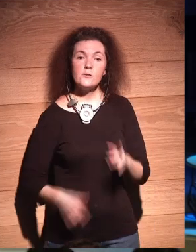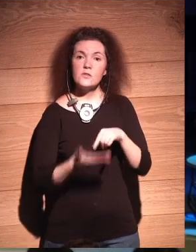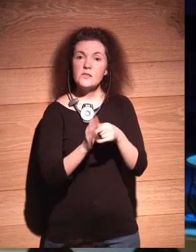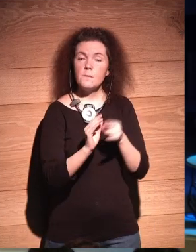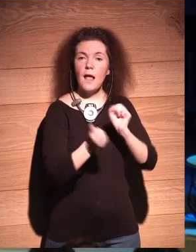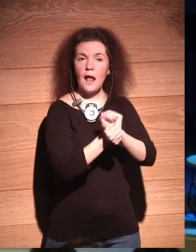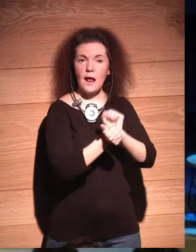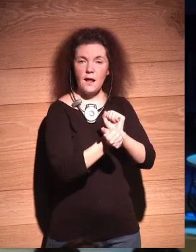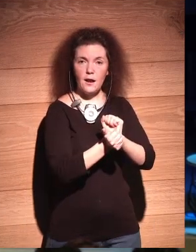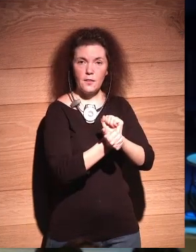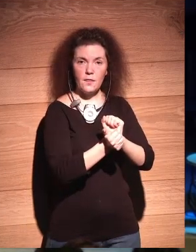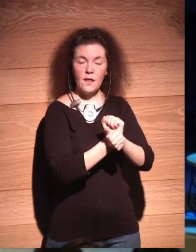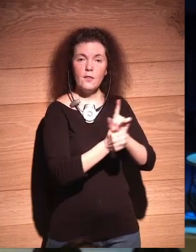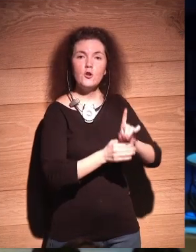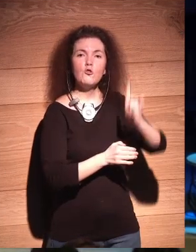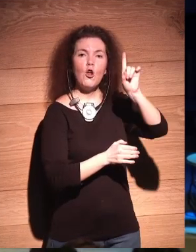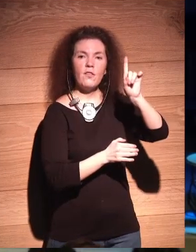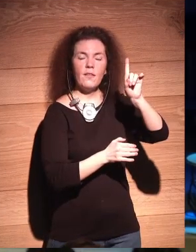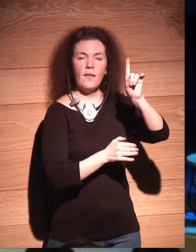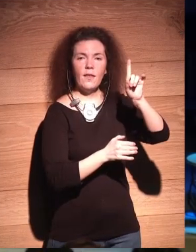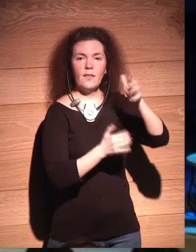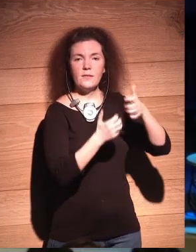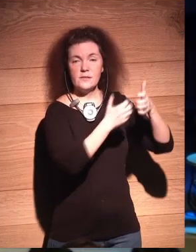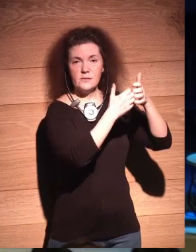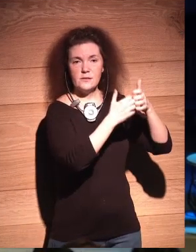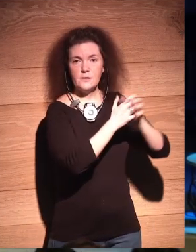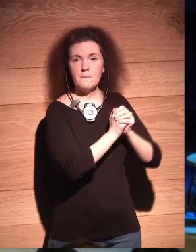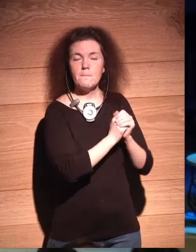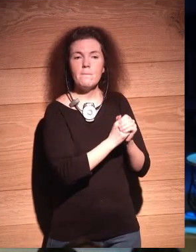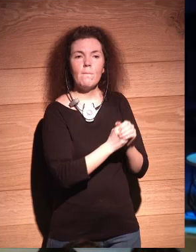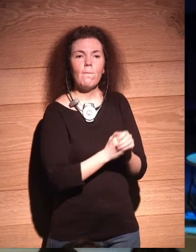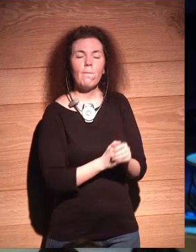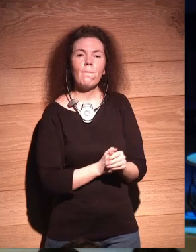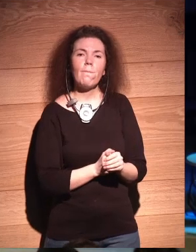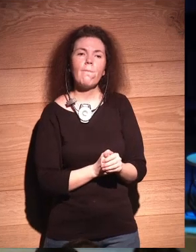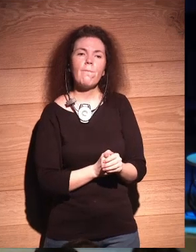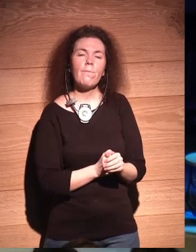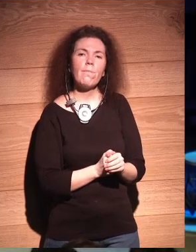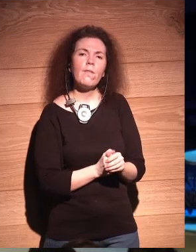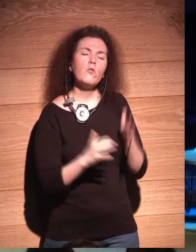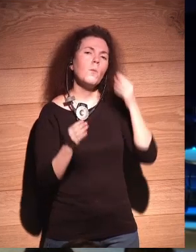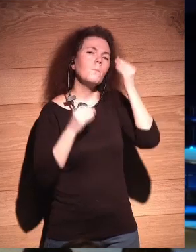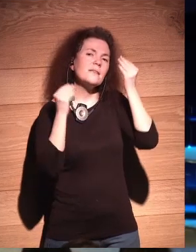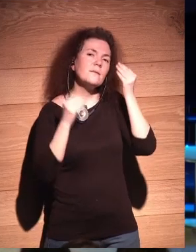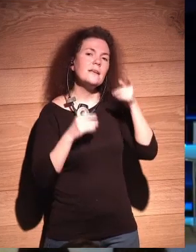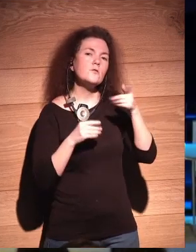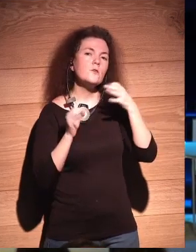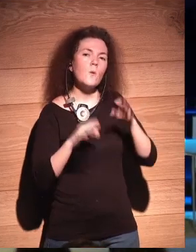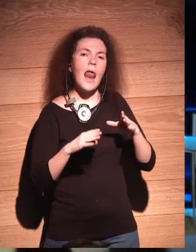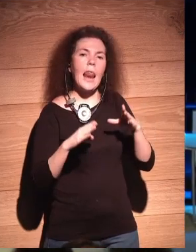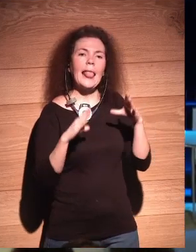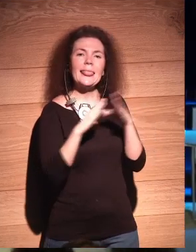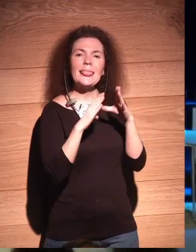each place, and I thought it would be sort of like an Egyptian kind of temple of time, and so